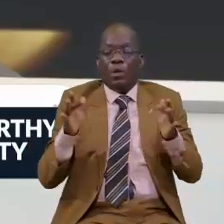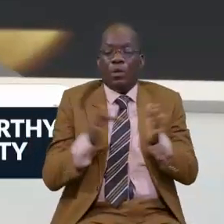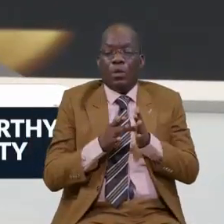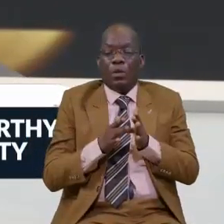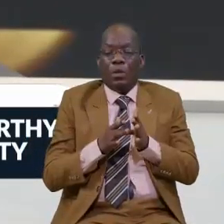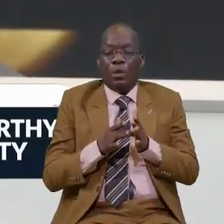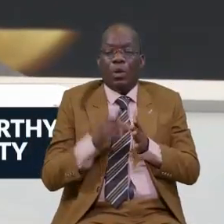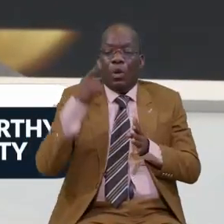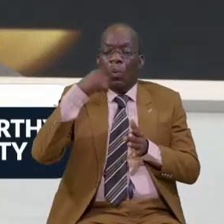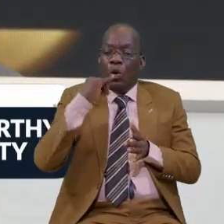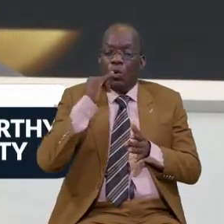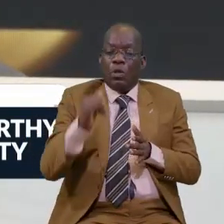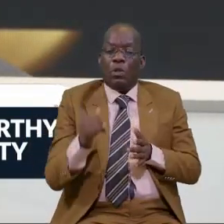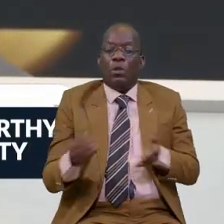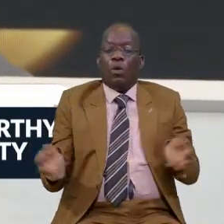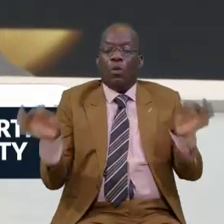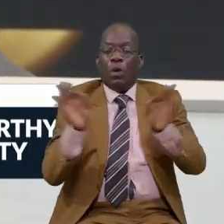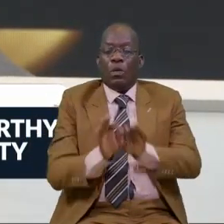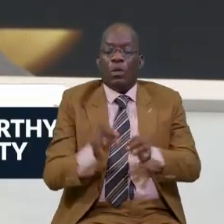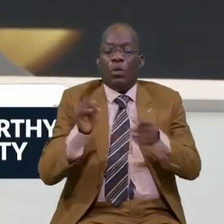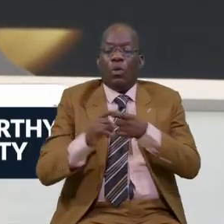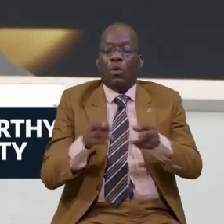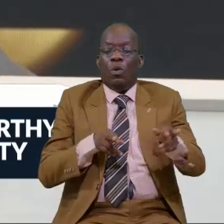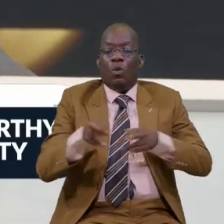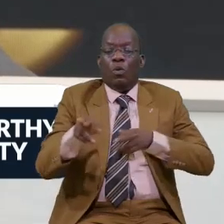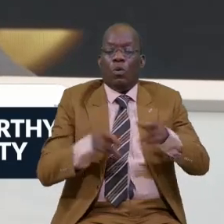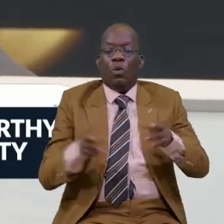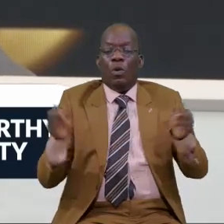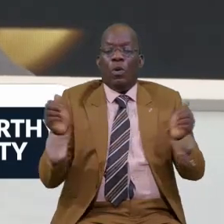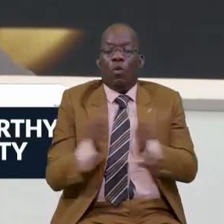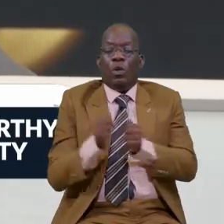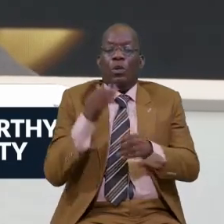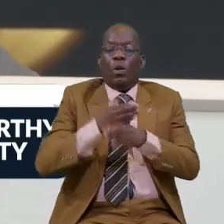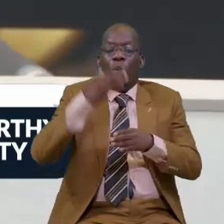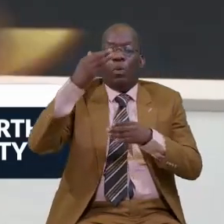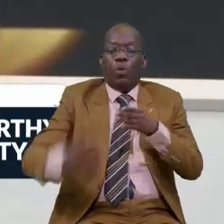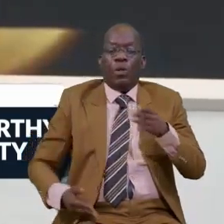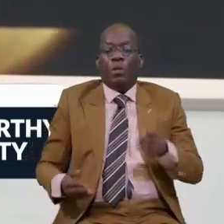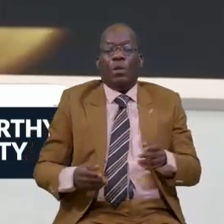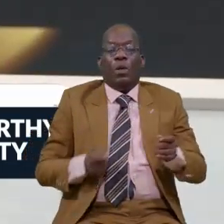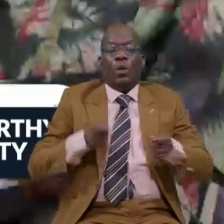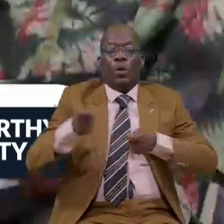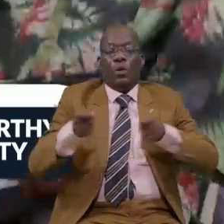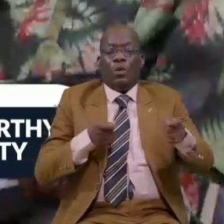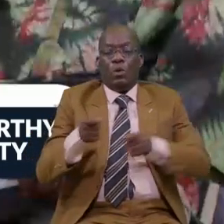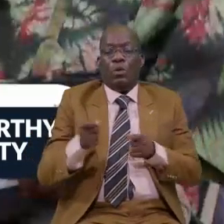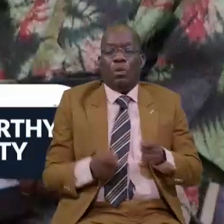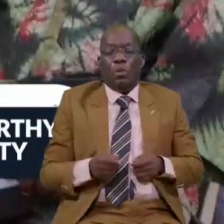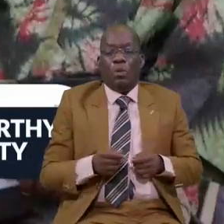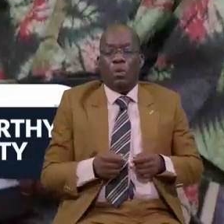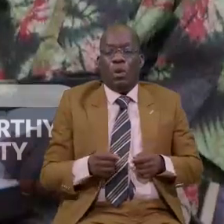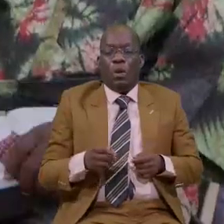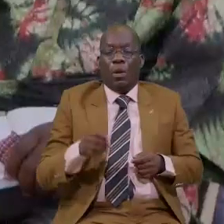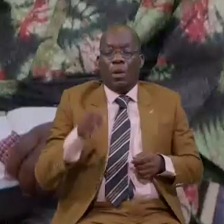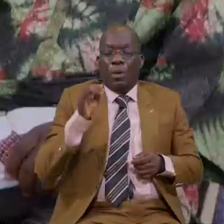is worthy to rule with sublime sovereignty. Look at Isaiah chapter 9. Isaiah